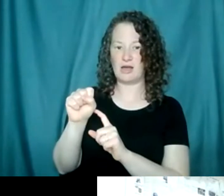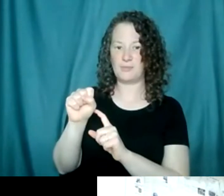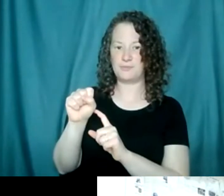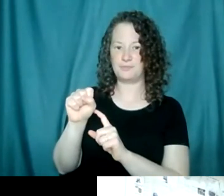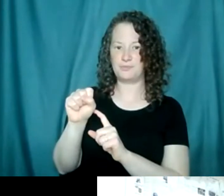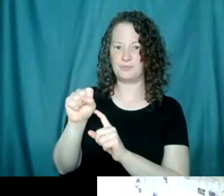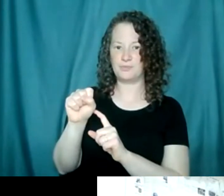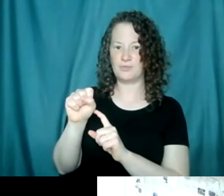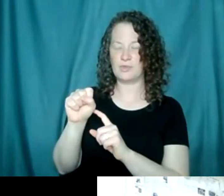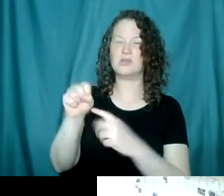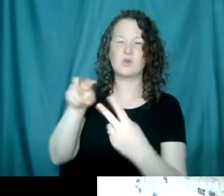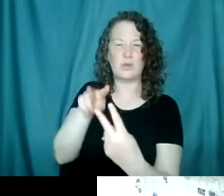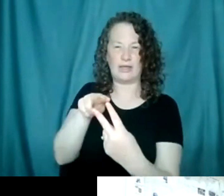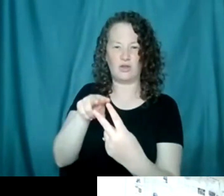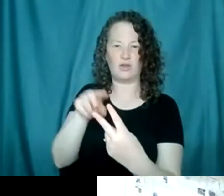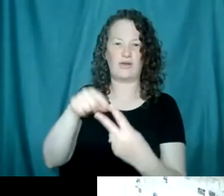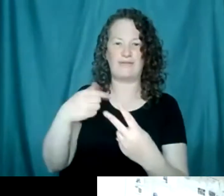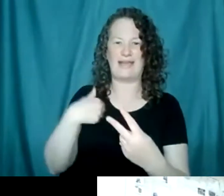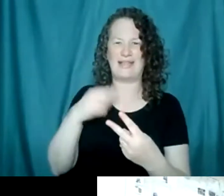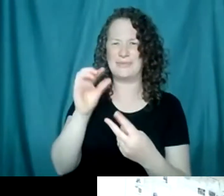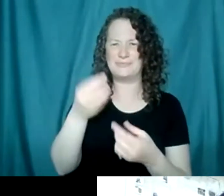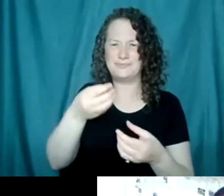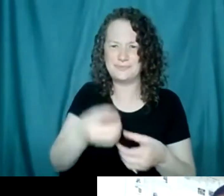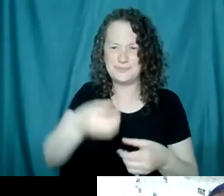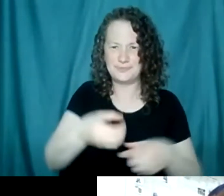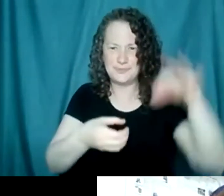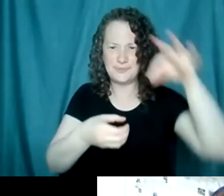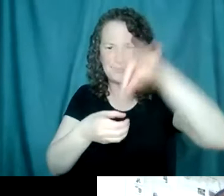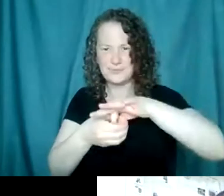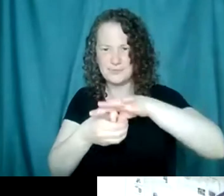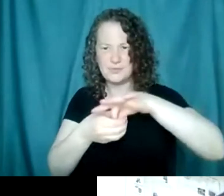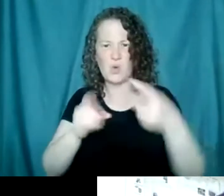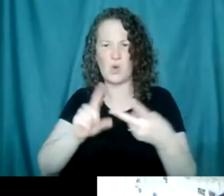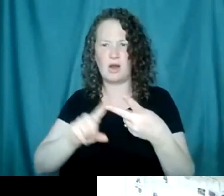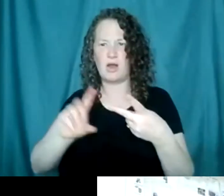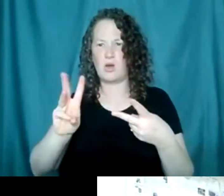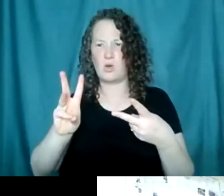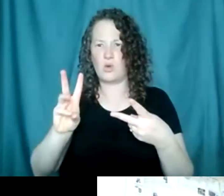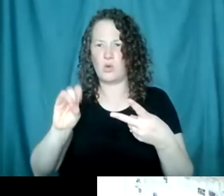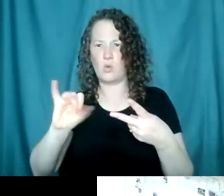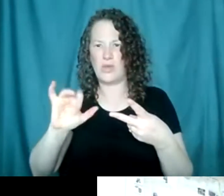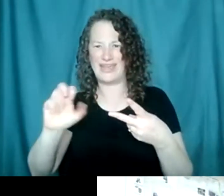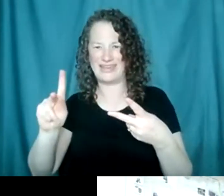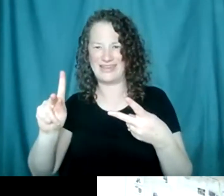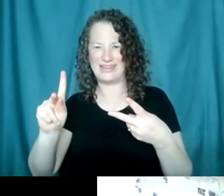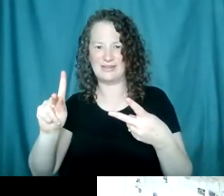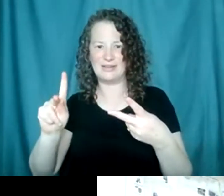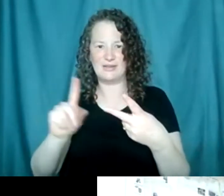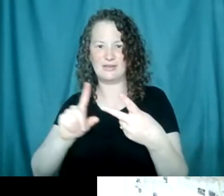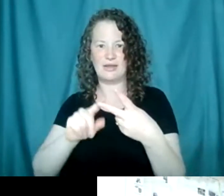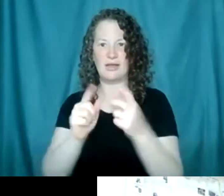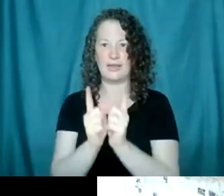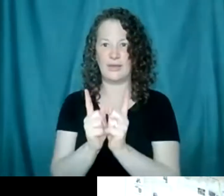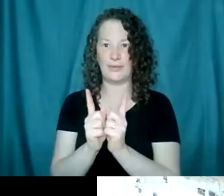either you have like a little holder that you put them in, or you have a wick system where the wick, like the seed is between these